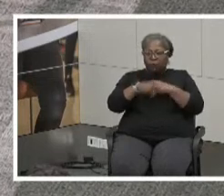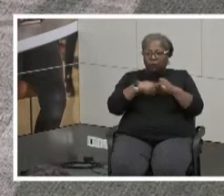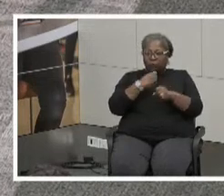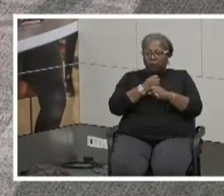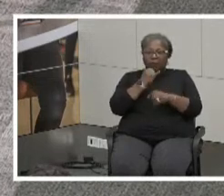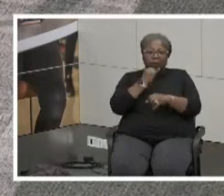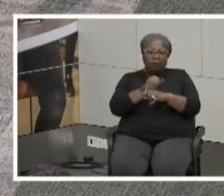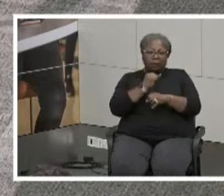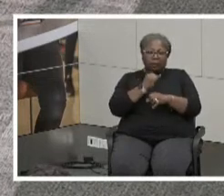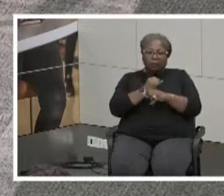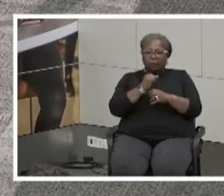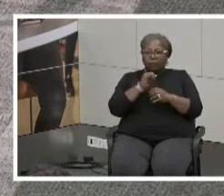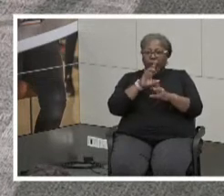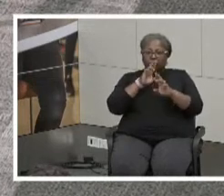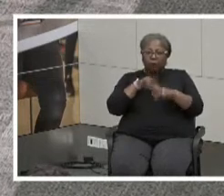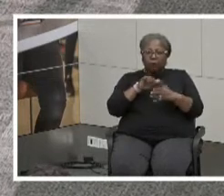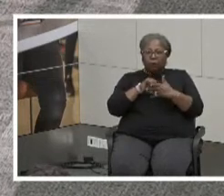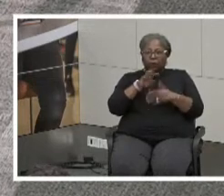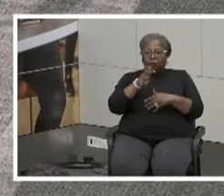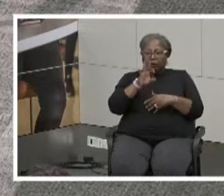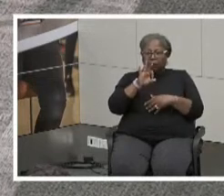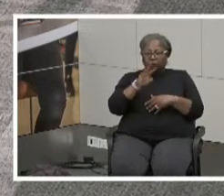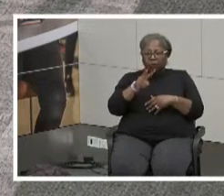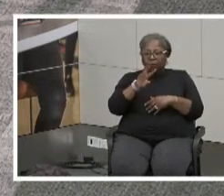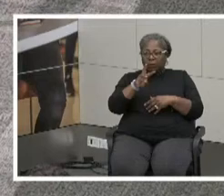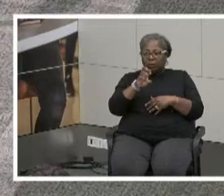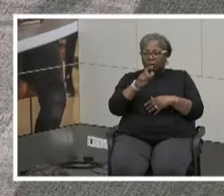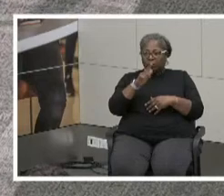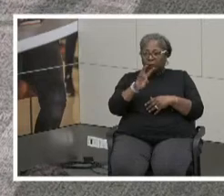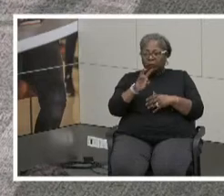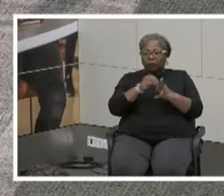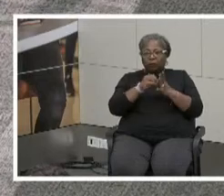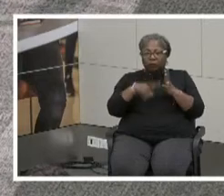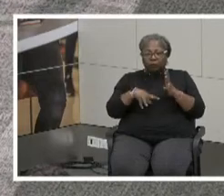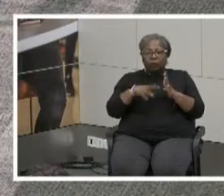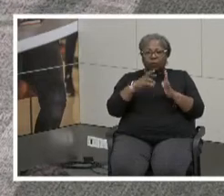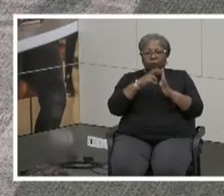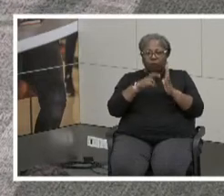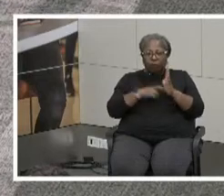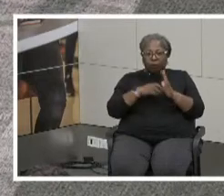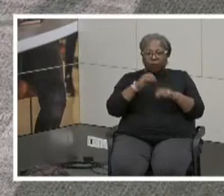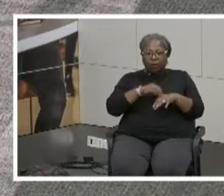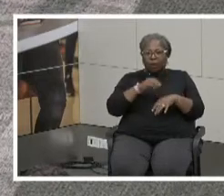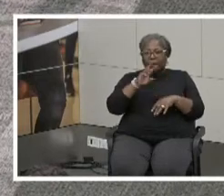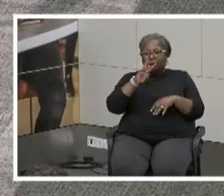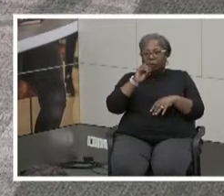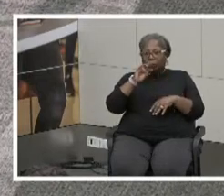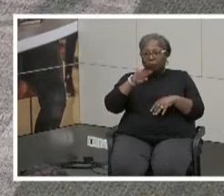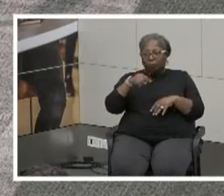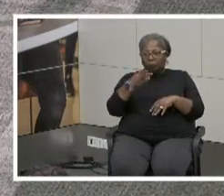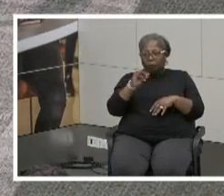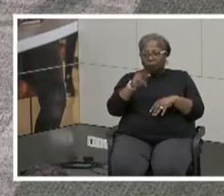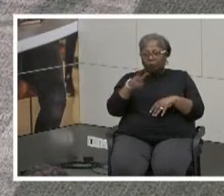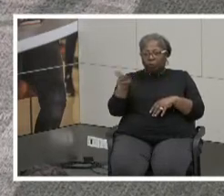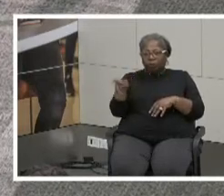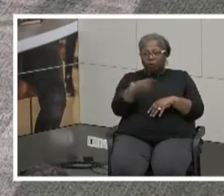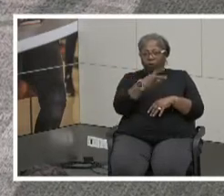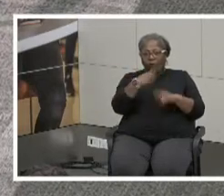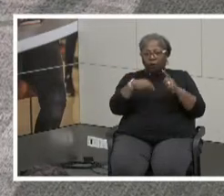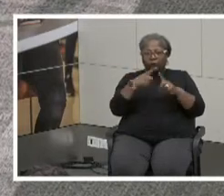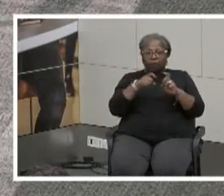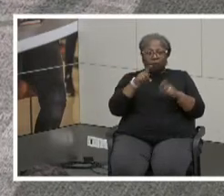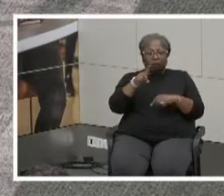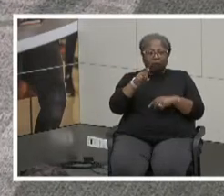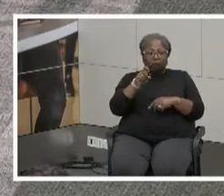campus demographic reported that 492 of the 627 students enrolled at Warden were transfers in to the school coming from